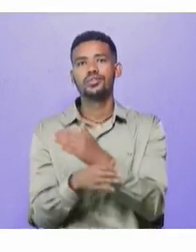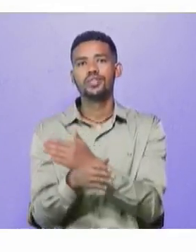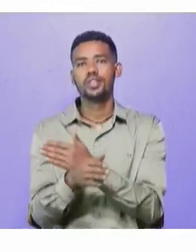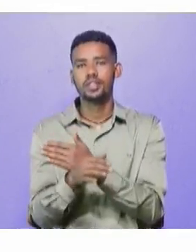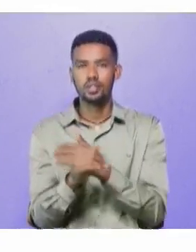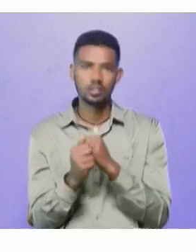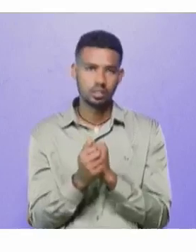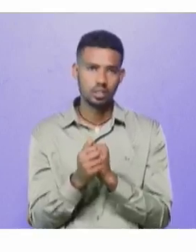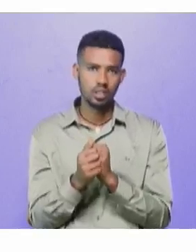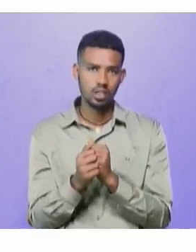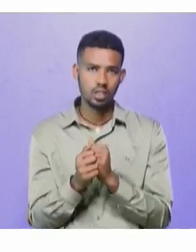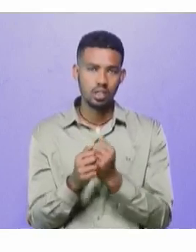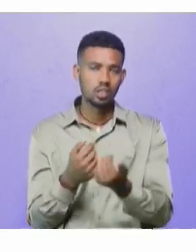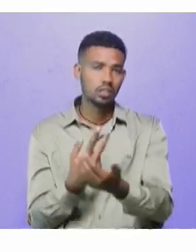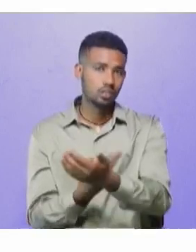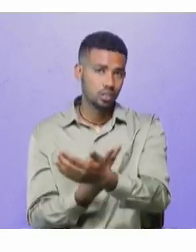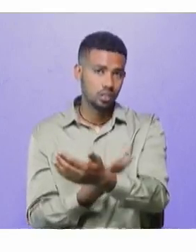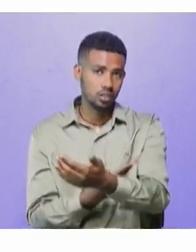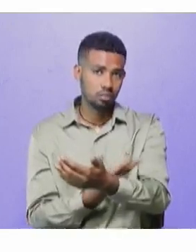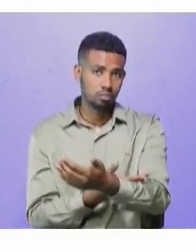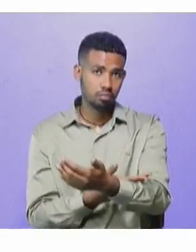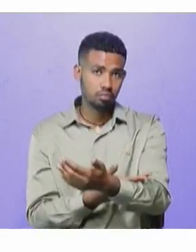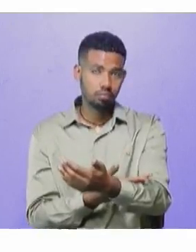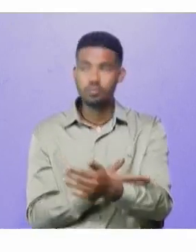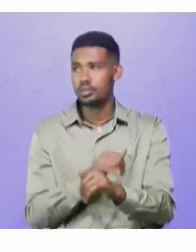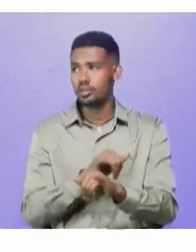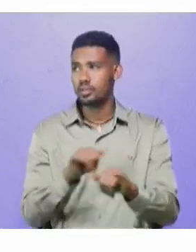become sheep.